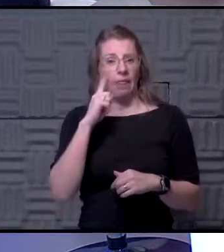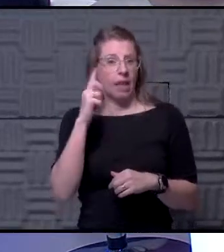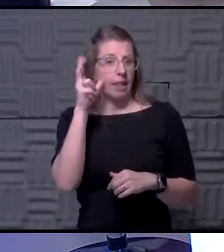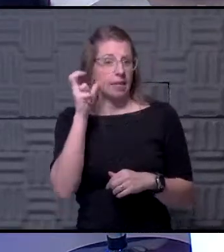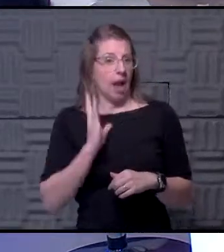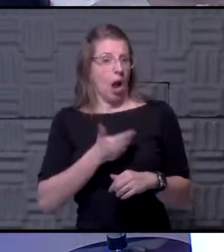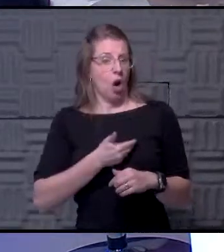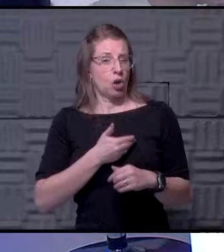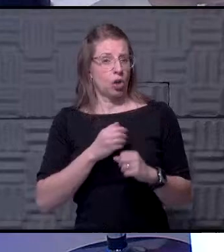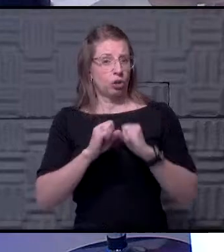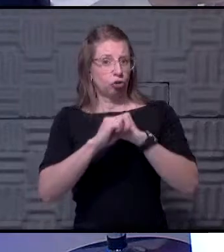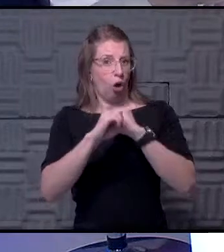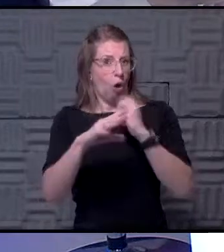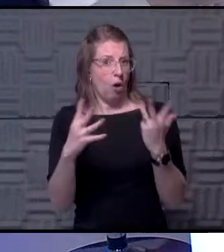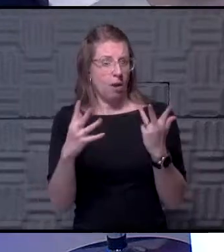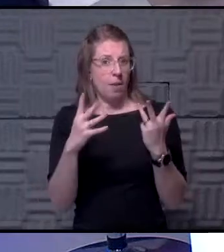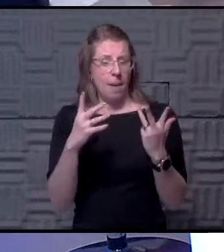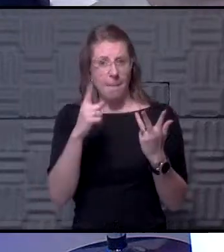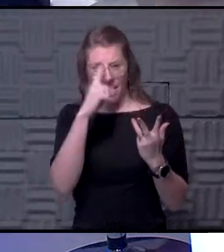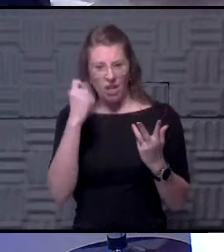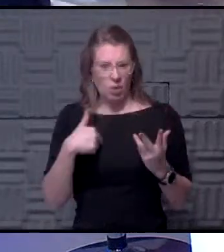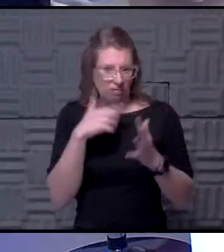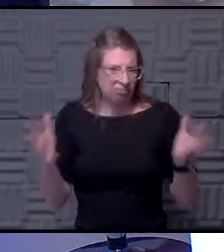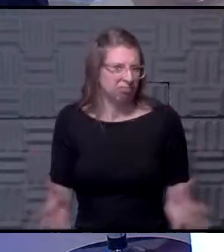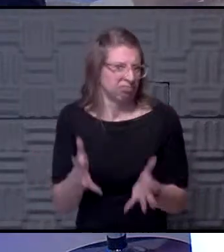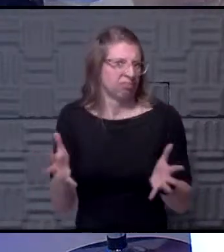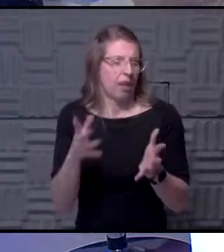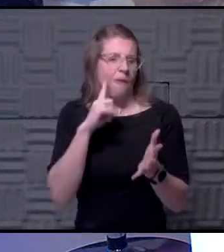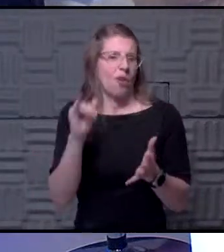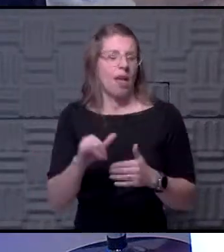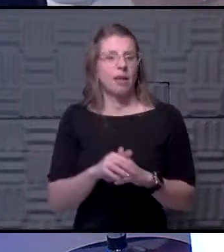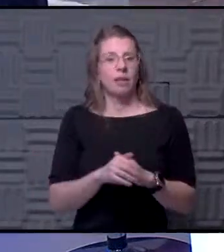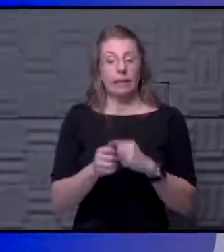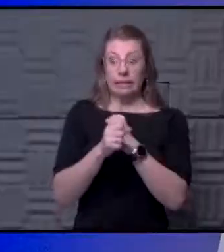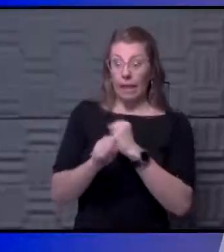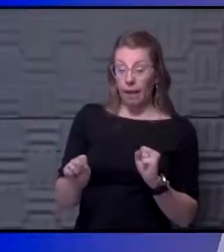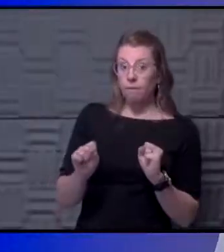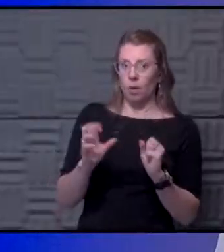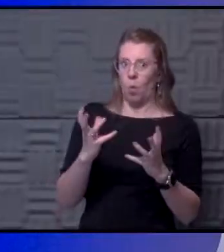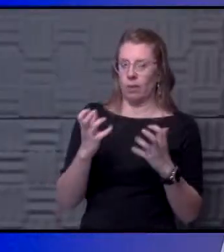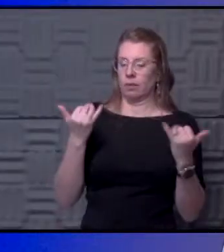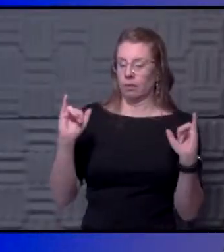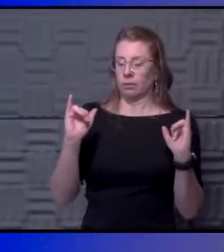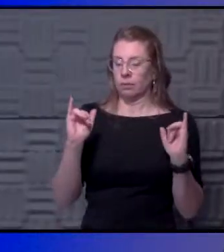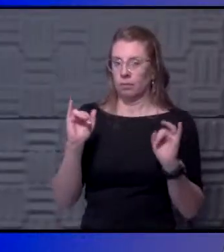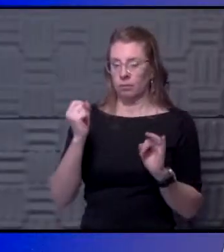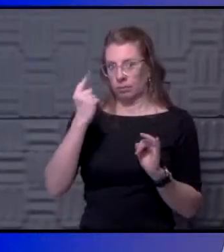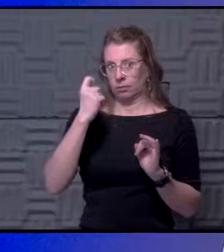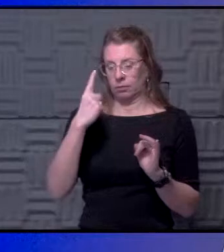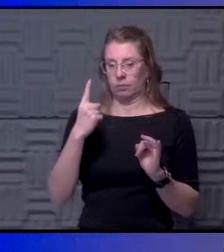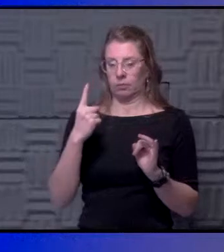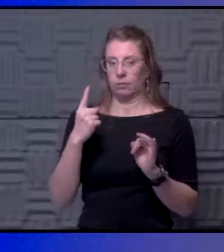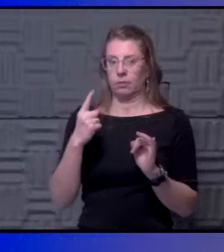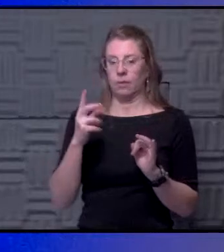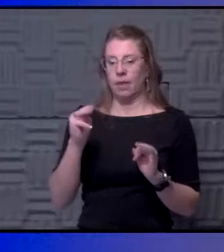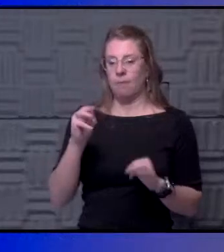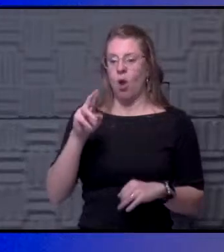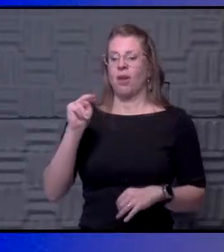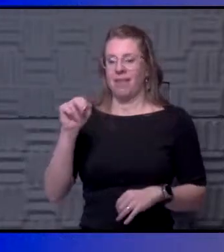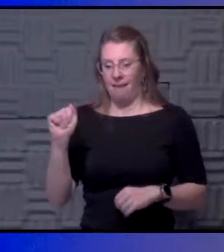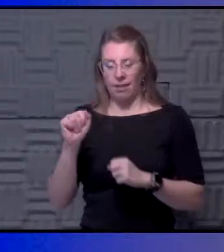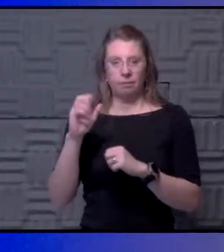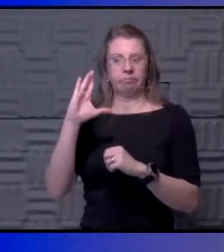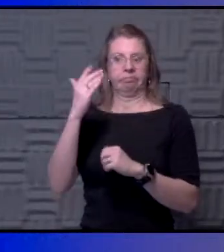show because we kind of addressed we've been that. pushing them for that. As long as it was safe, and again, still this platform looks to be very safe, the mRNA platform.